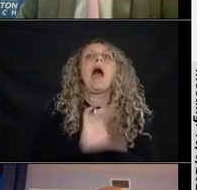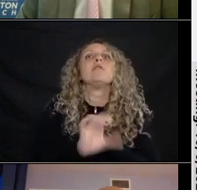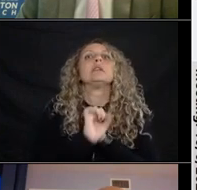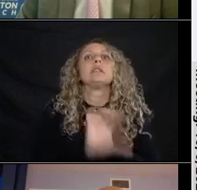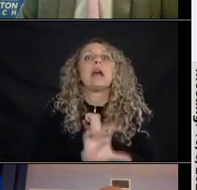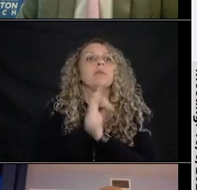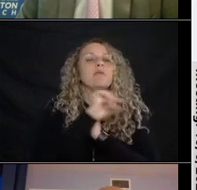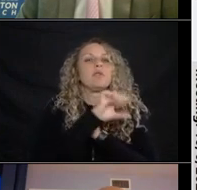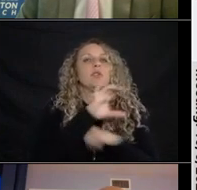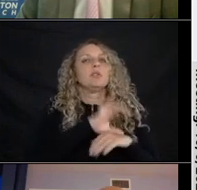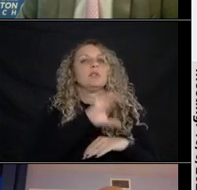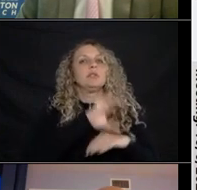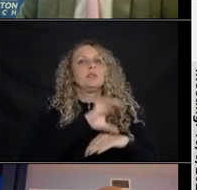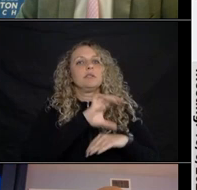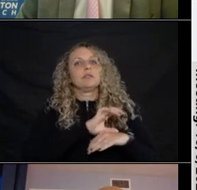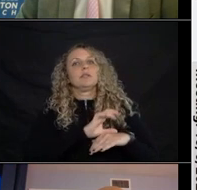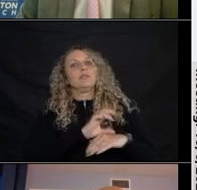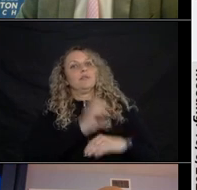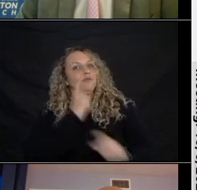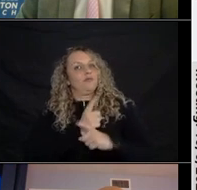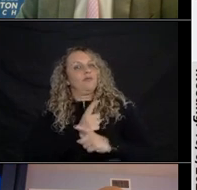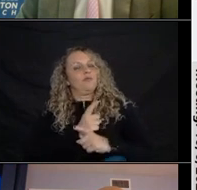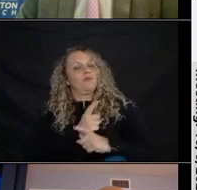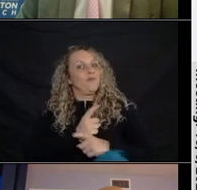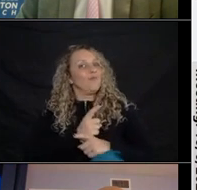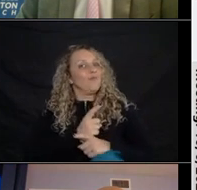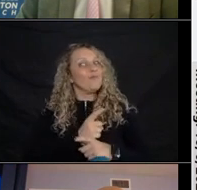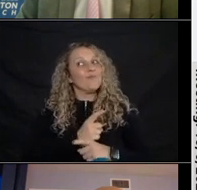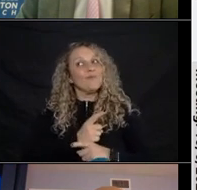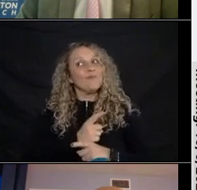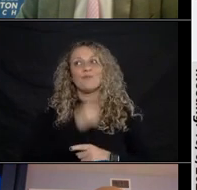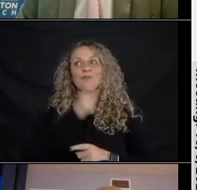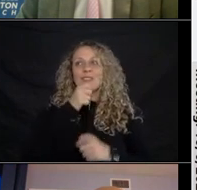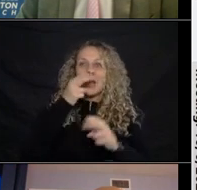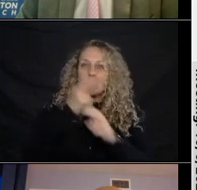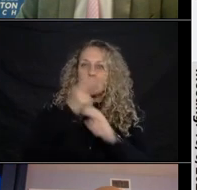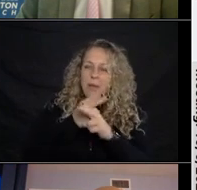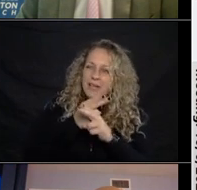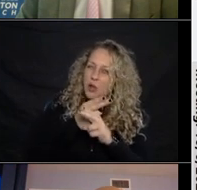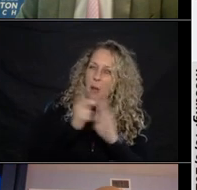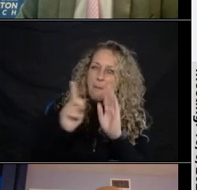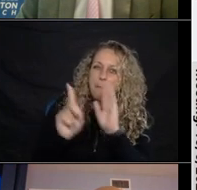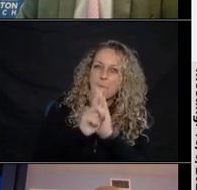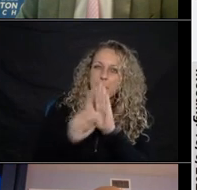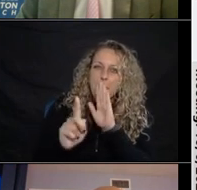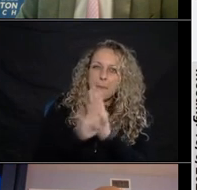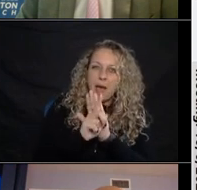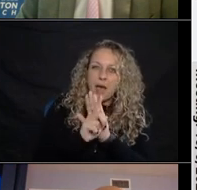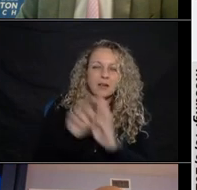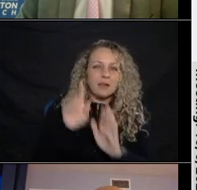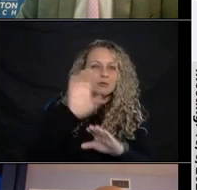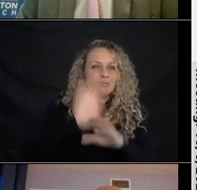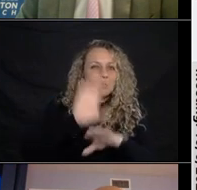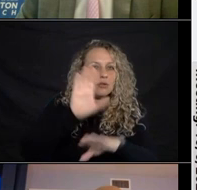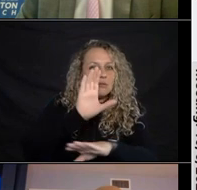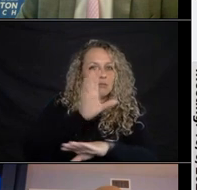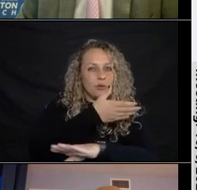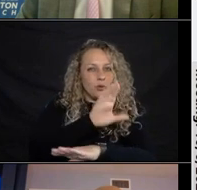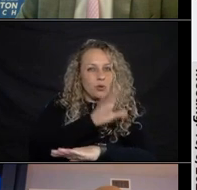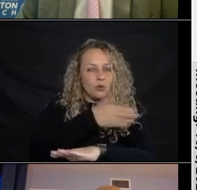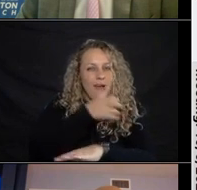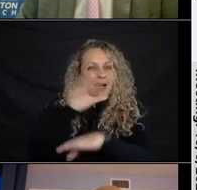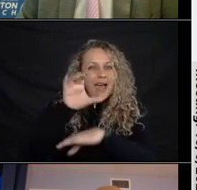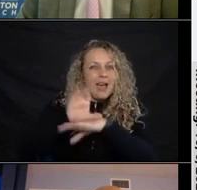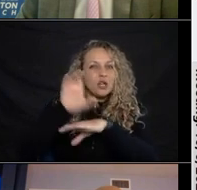for this church, isn't it? Not to mention that bells play church music and